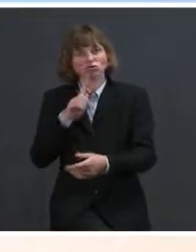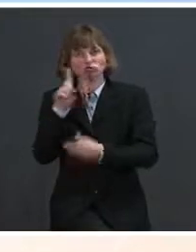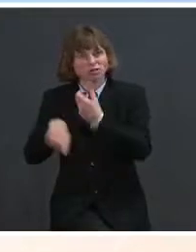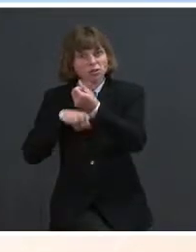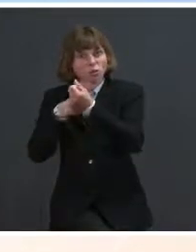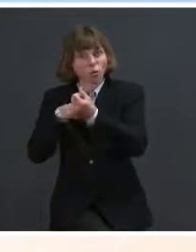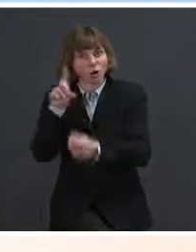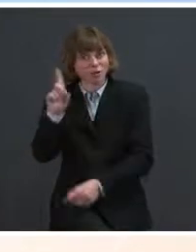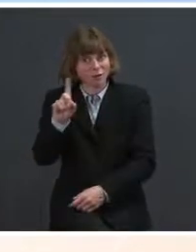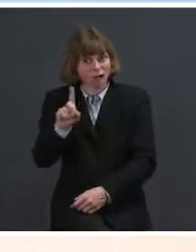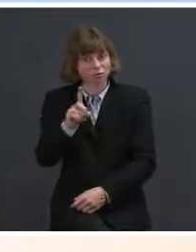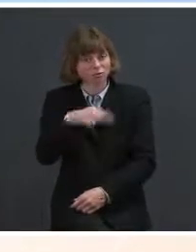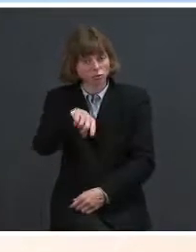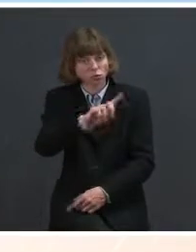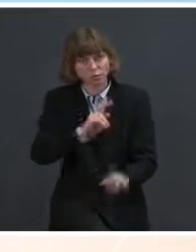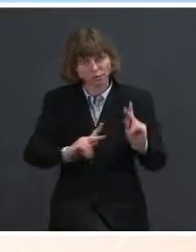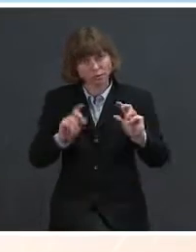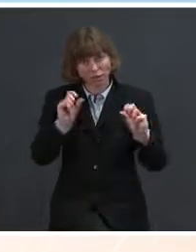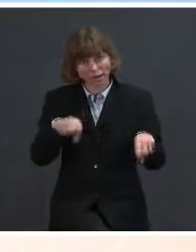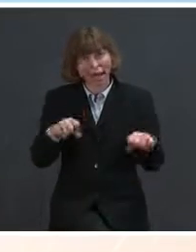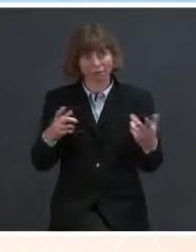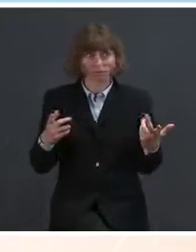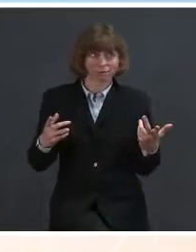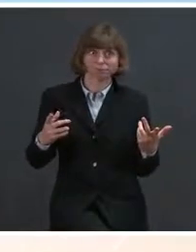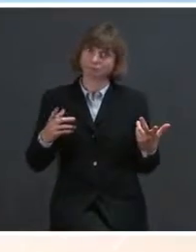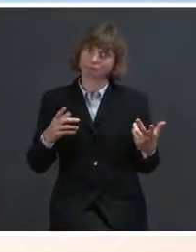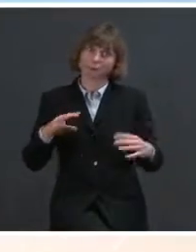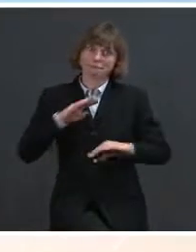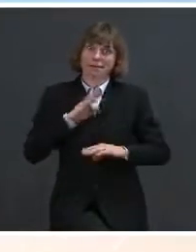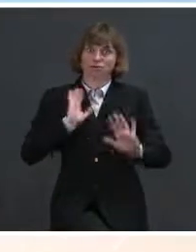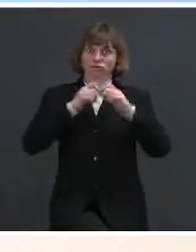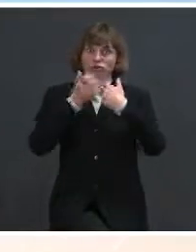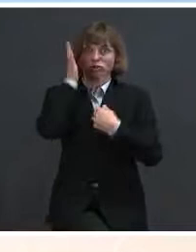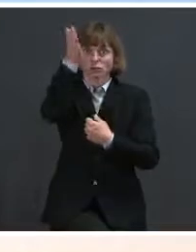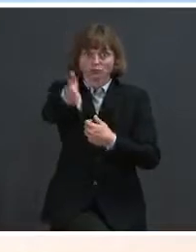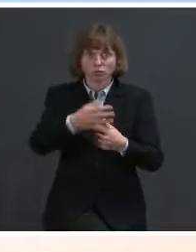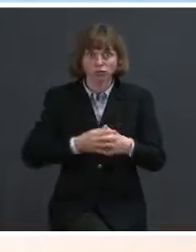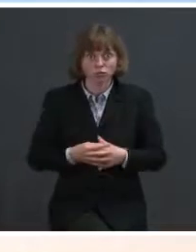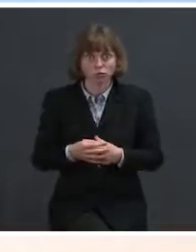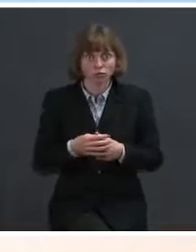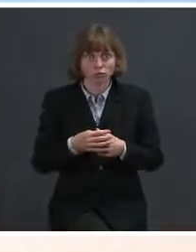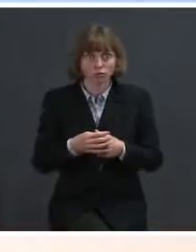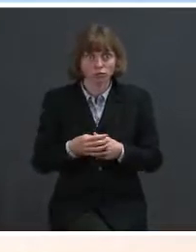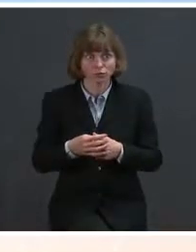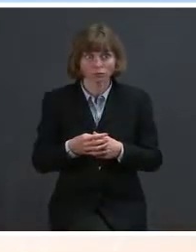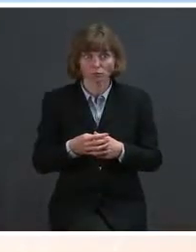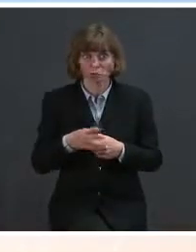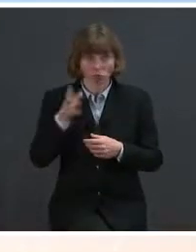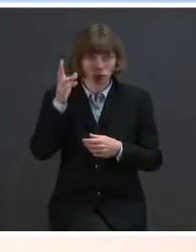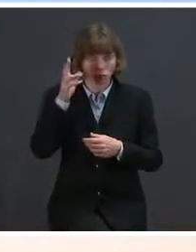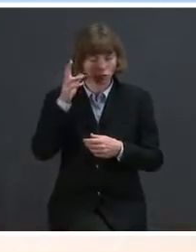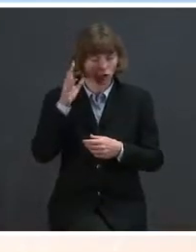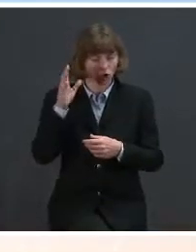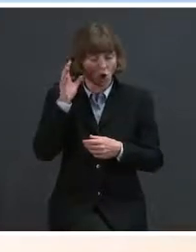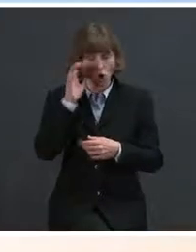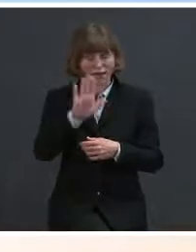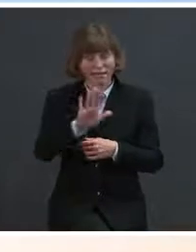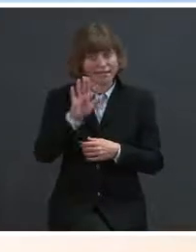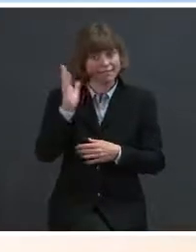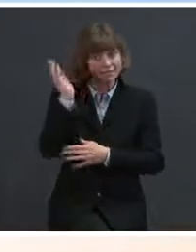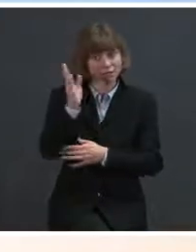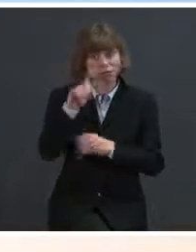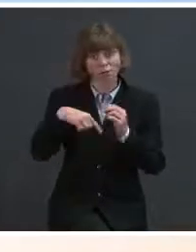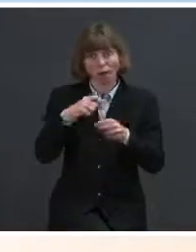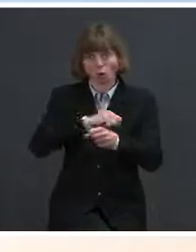going ahead. So you heard him last night in his speech about where we're going to be on COVID-19. You heard him yesterday at the bill signing about